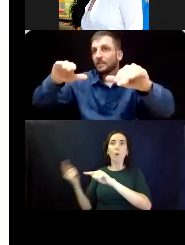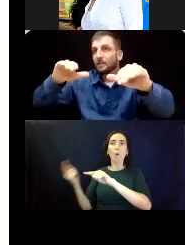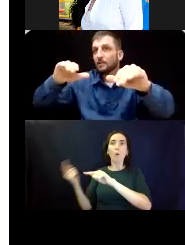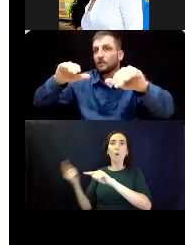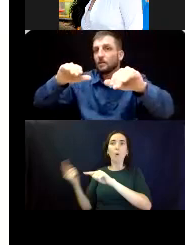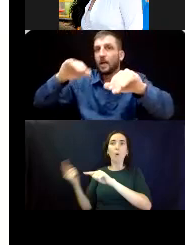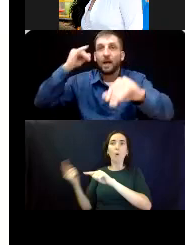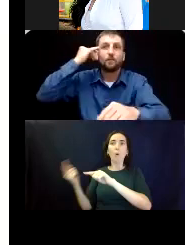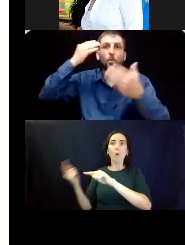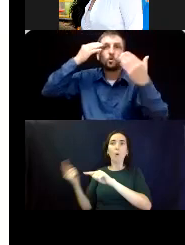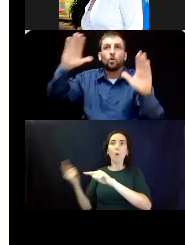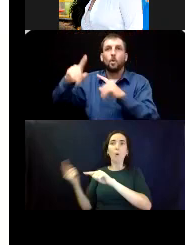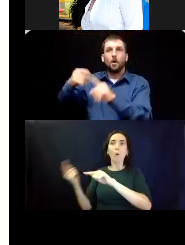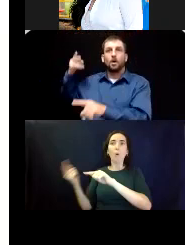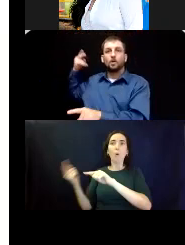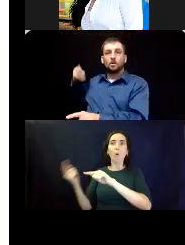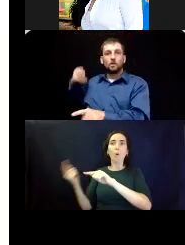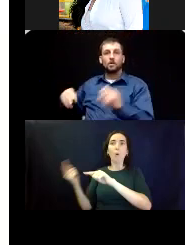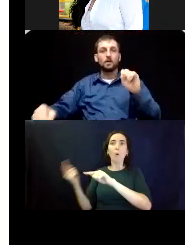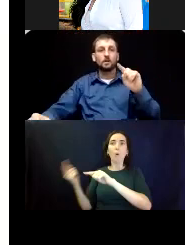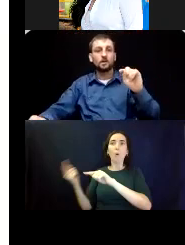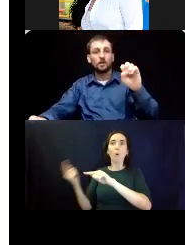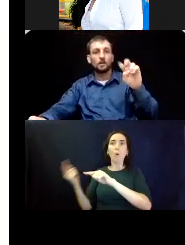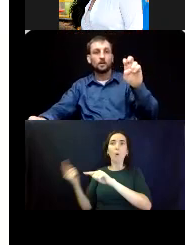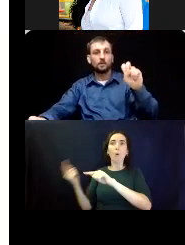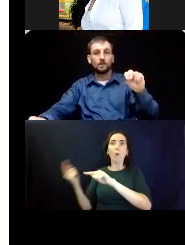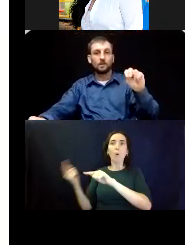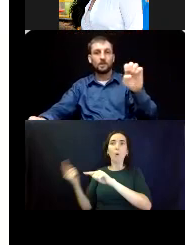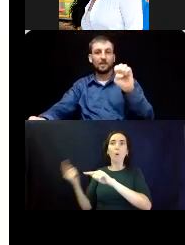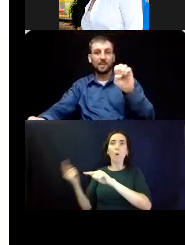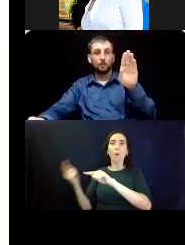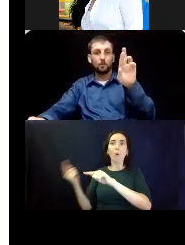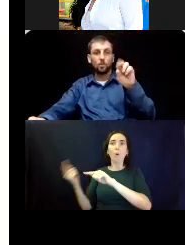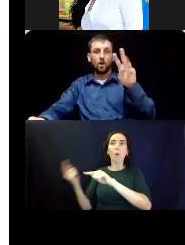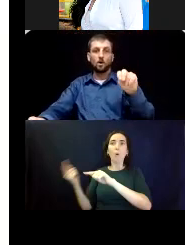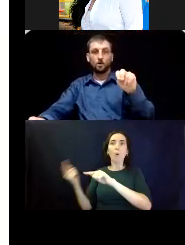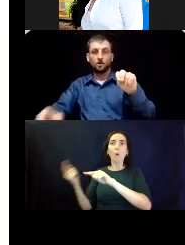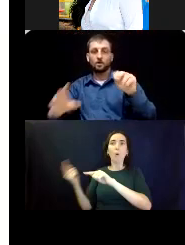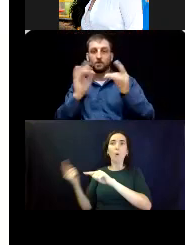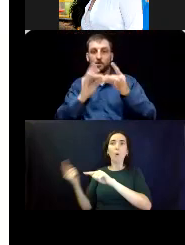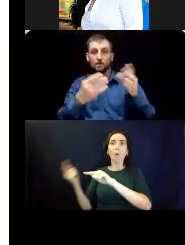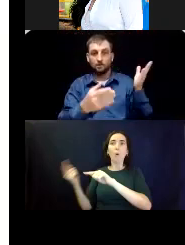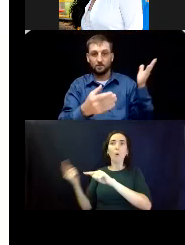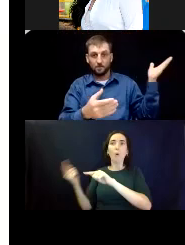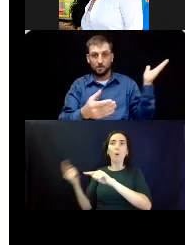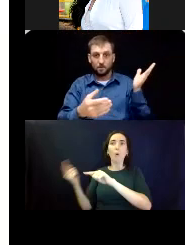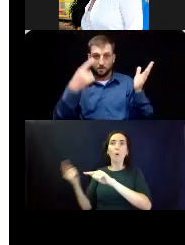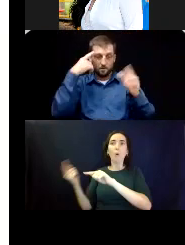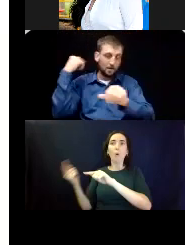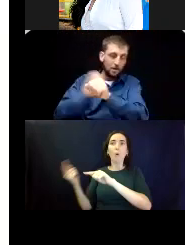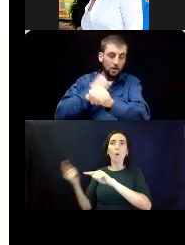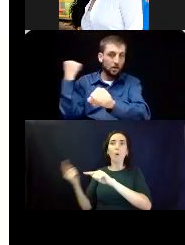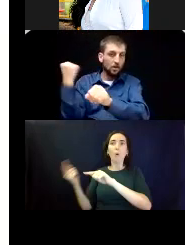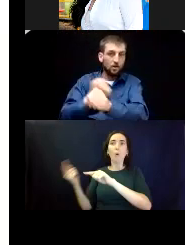Stephen E. Brown says, "For years, we have discussed integration like it was our business to fit in with mainstream